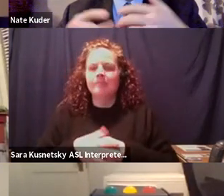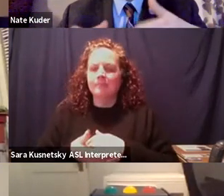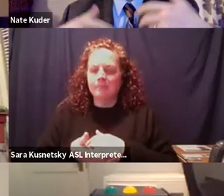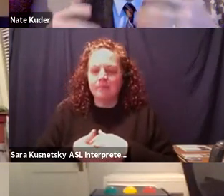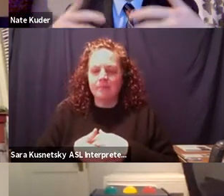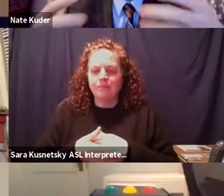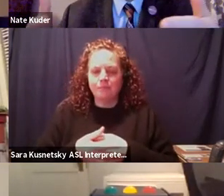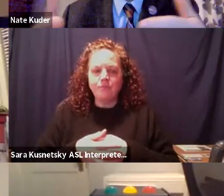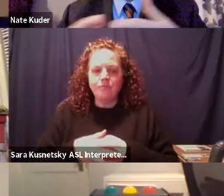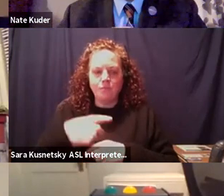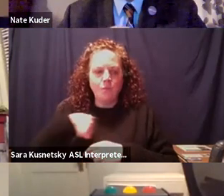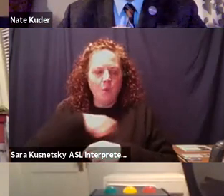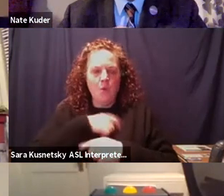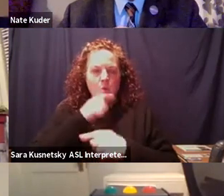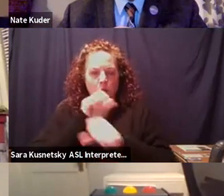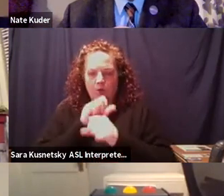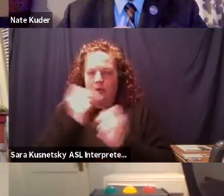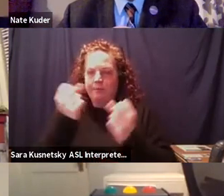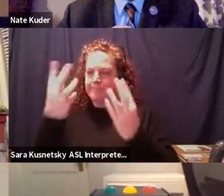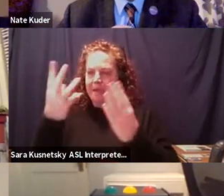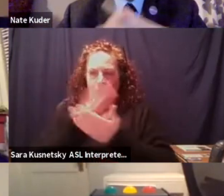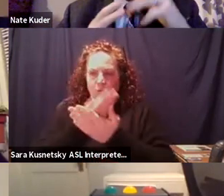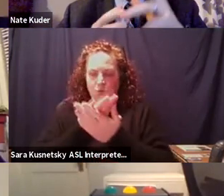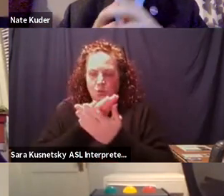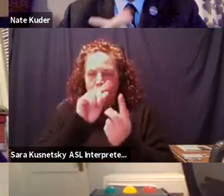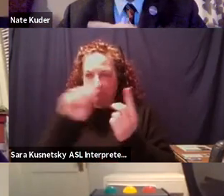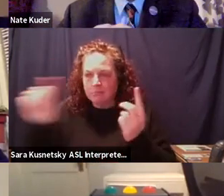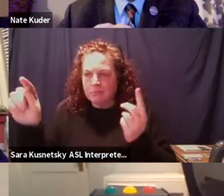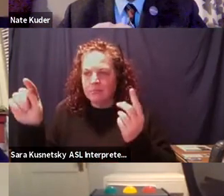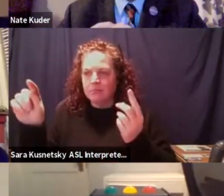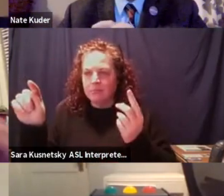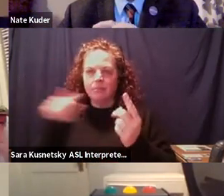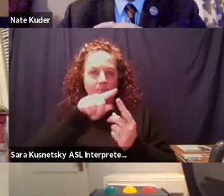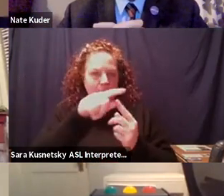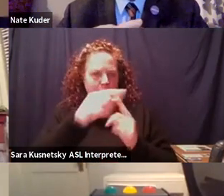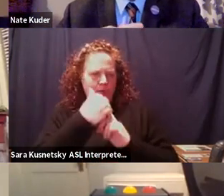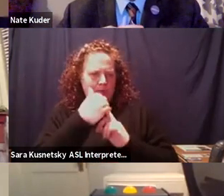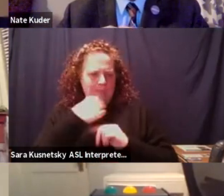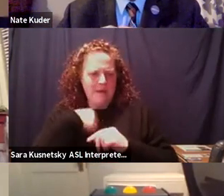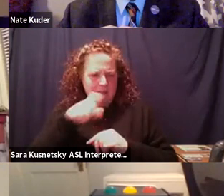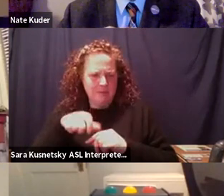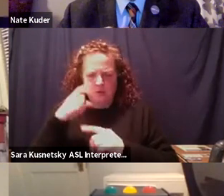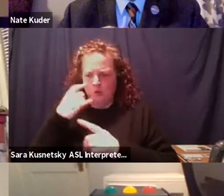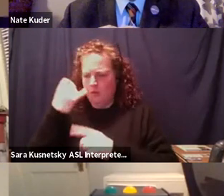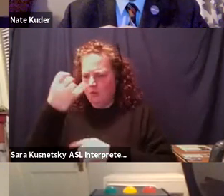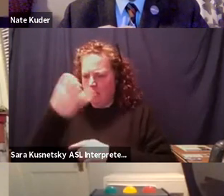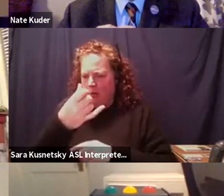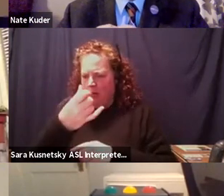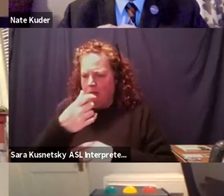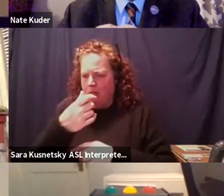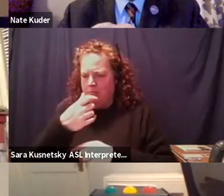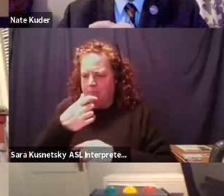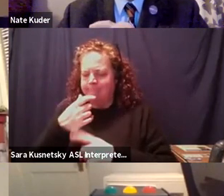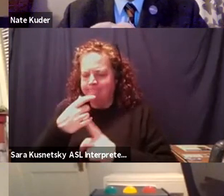are still working with a number of schools. In fact, you're reminding me that I was supposed to call Andrew Bott back this afternoon